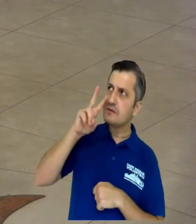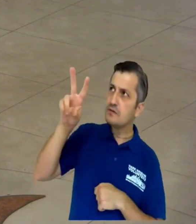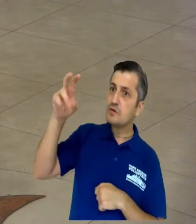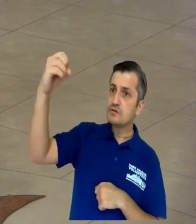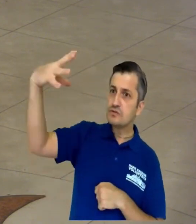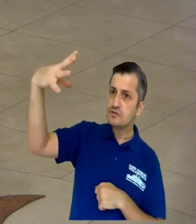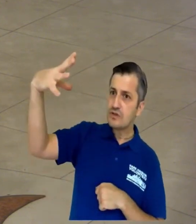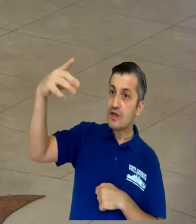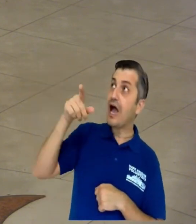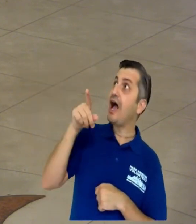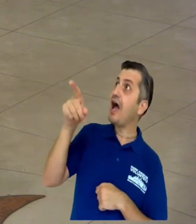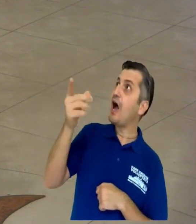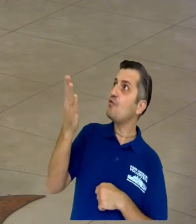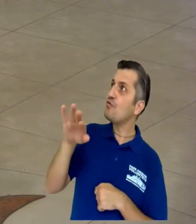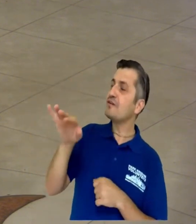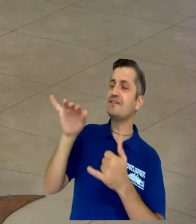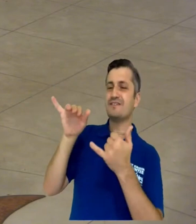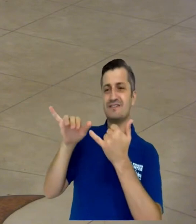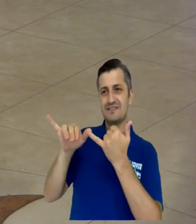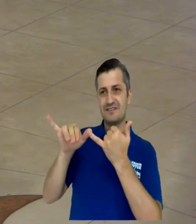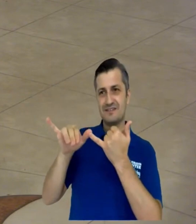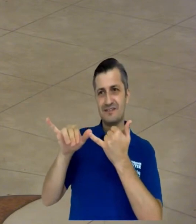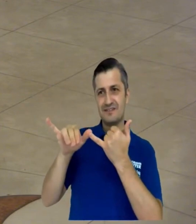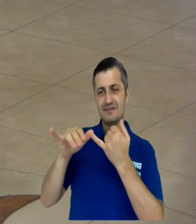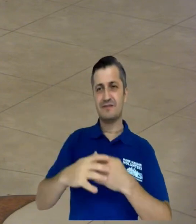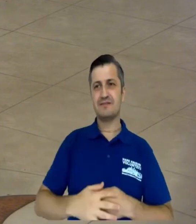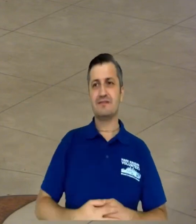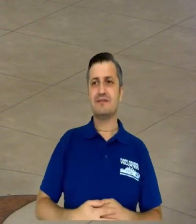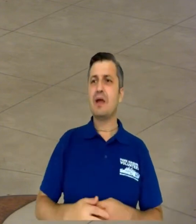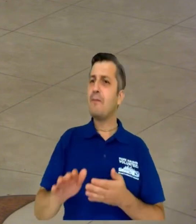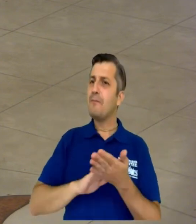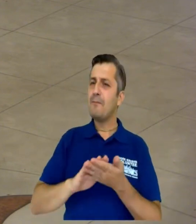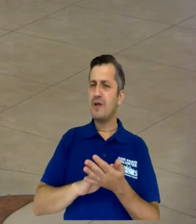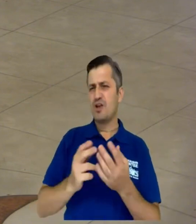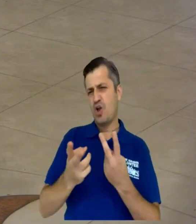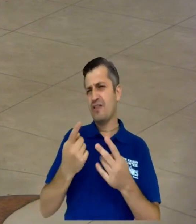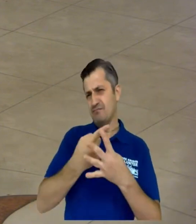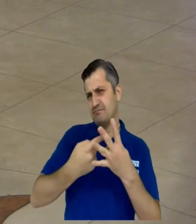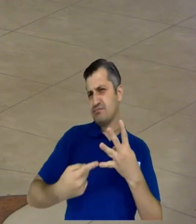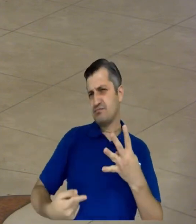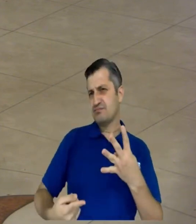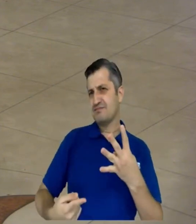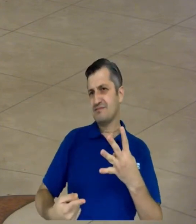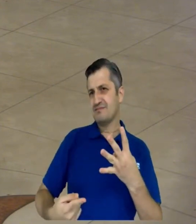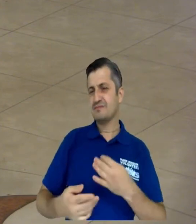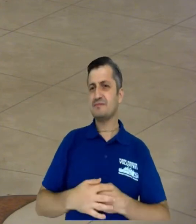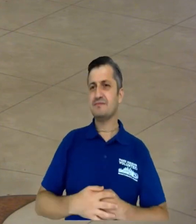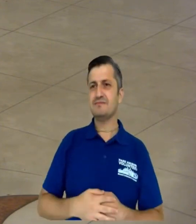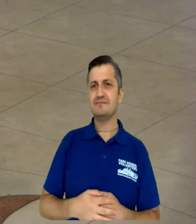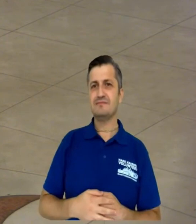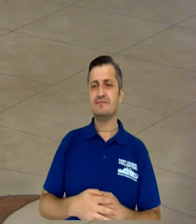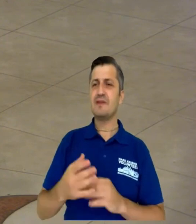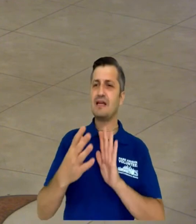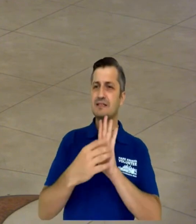So in other words, there's lots of other things. So, for example, when we